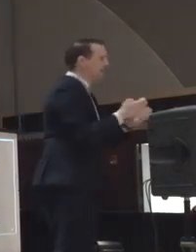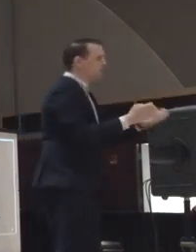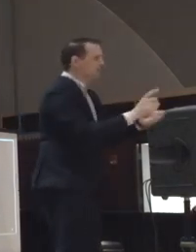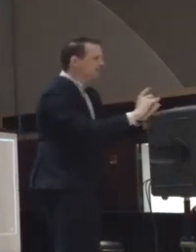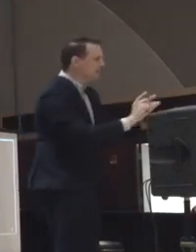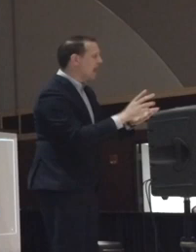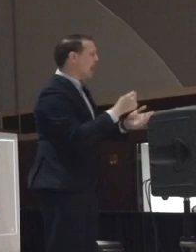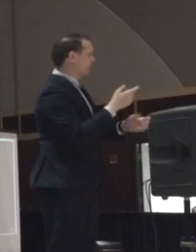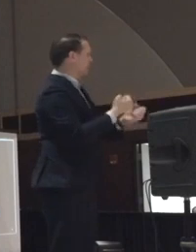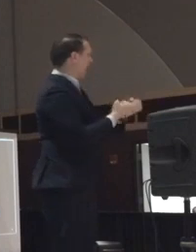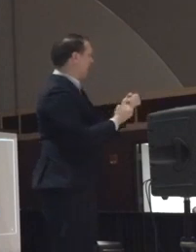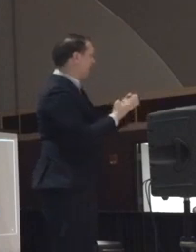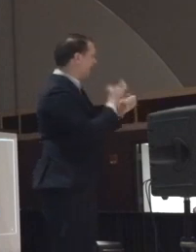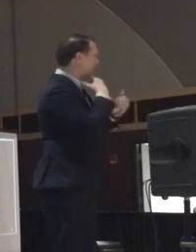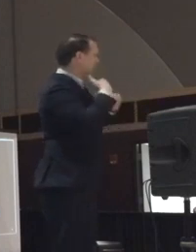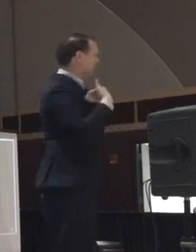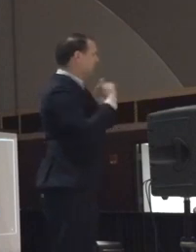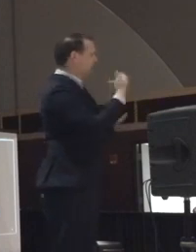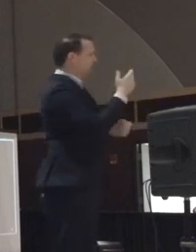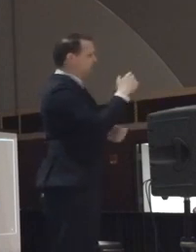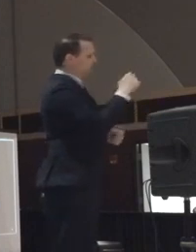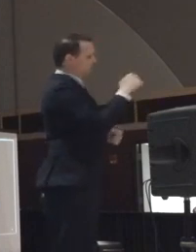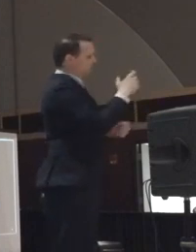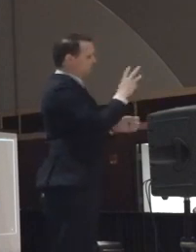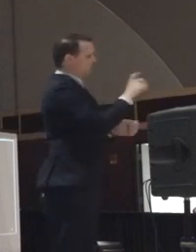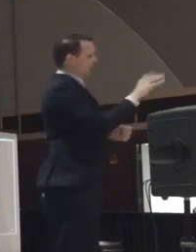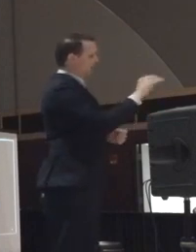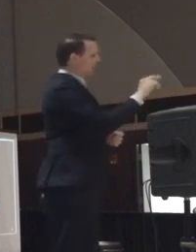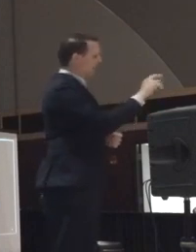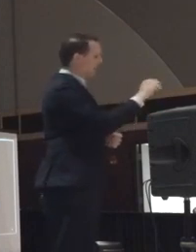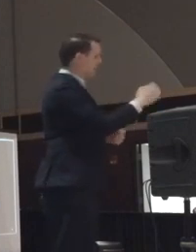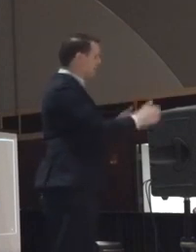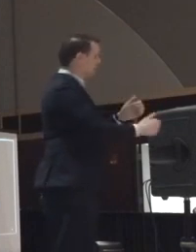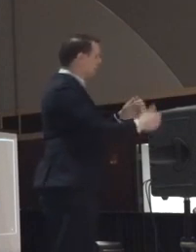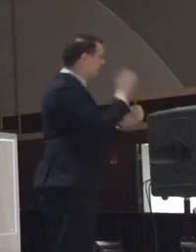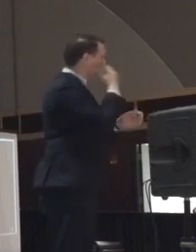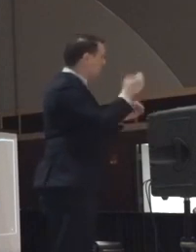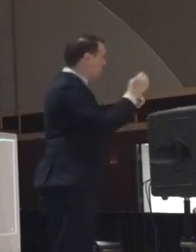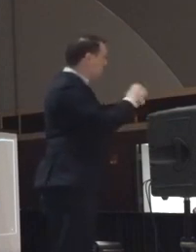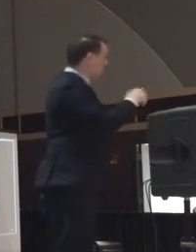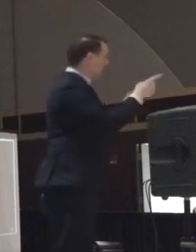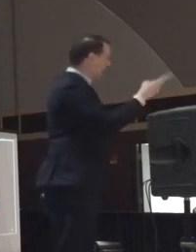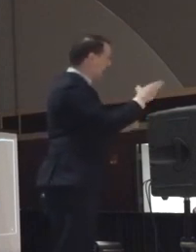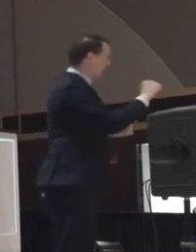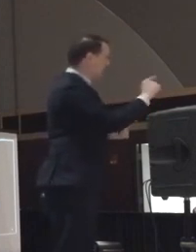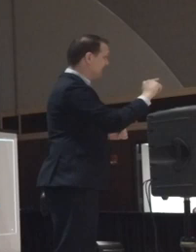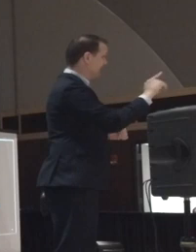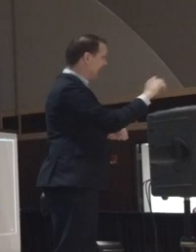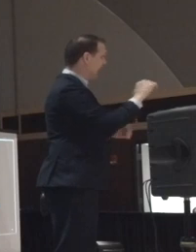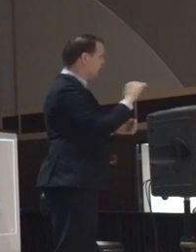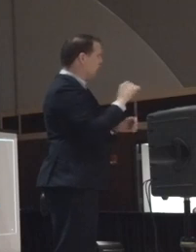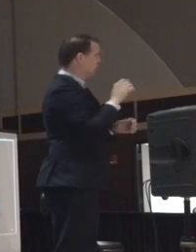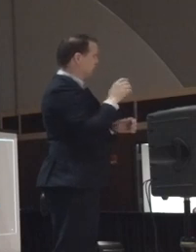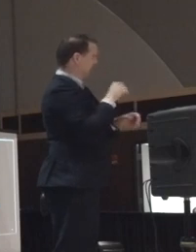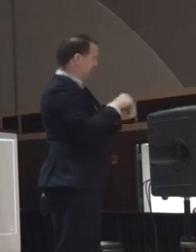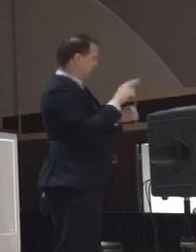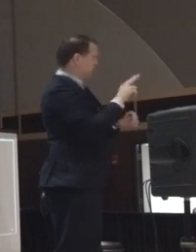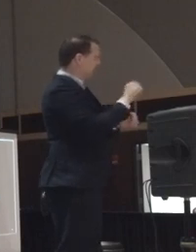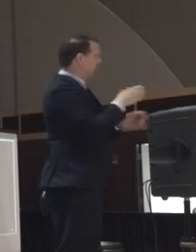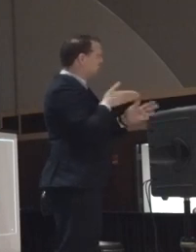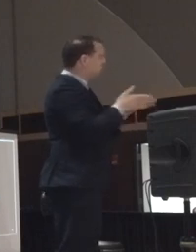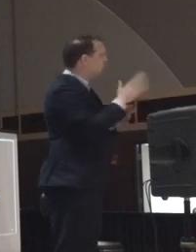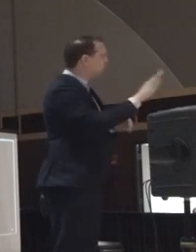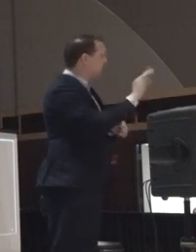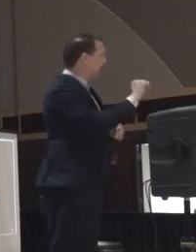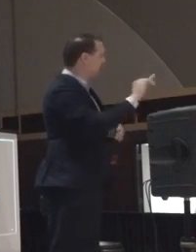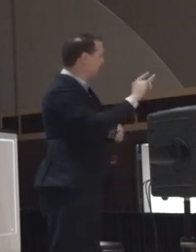for animal welfare. Half of the cattle in North America are handled in facilities that she herself has designed. She's been featured on everything